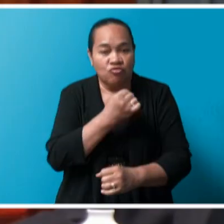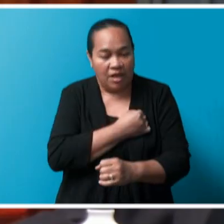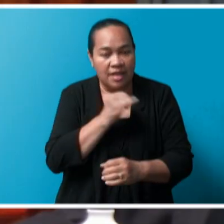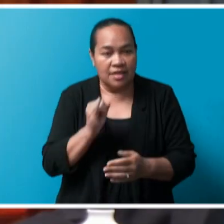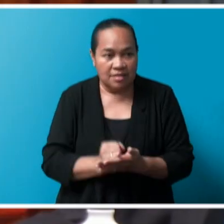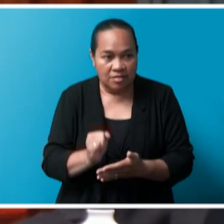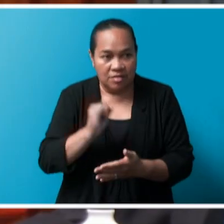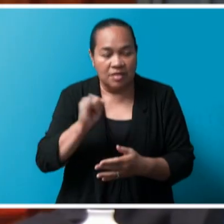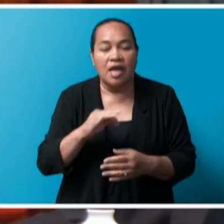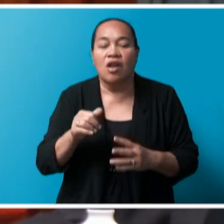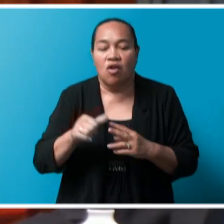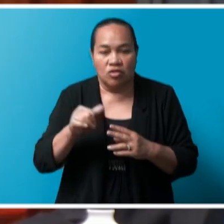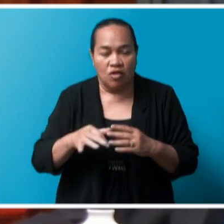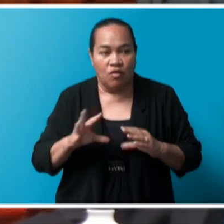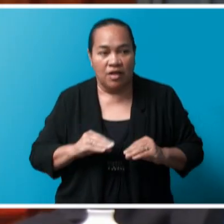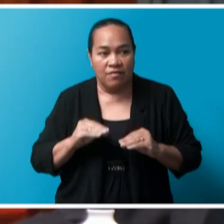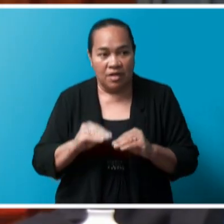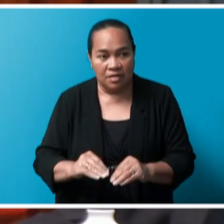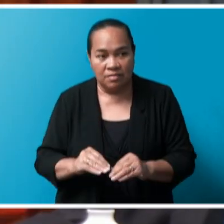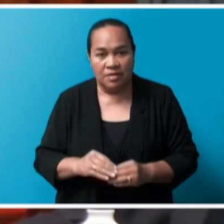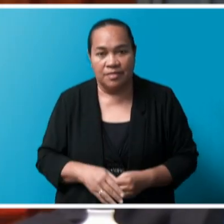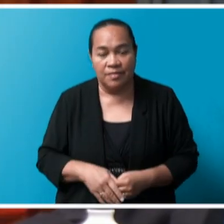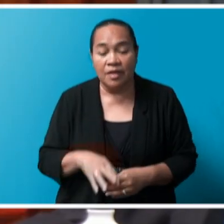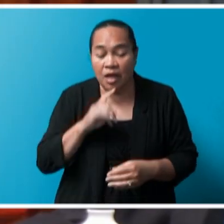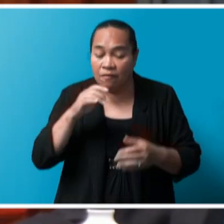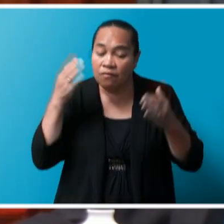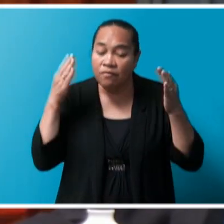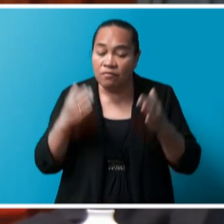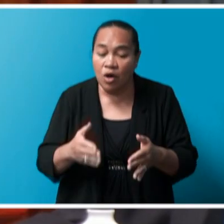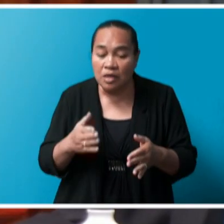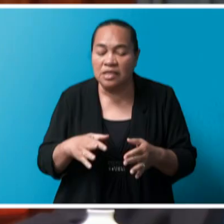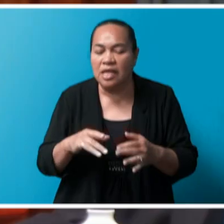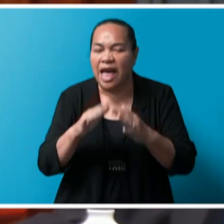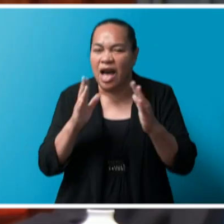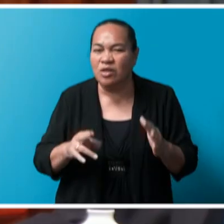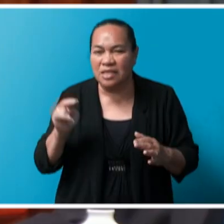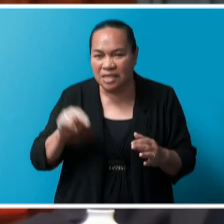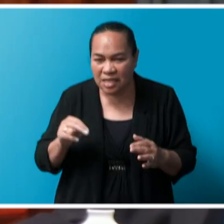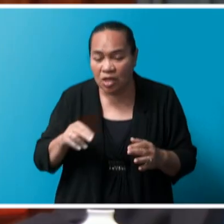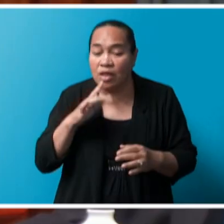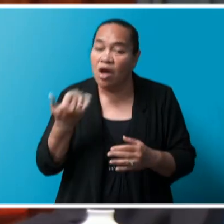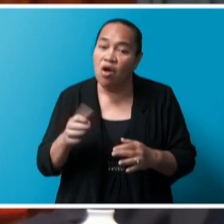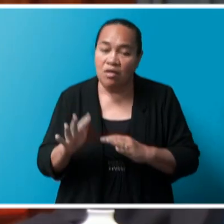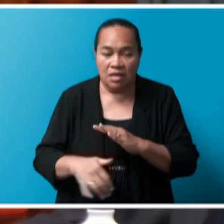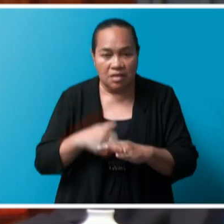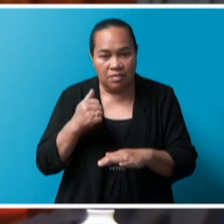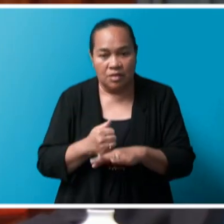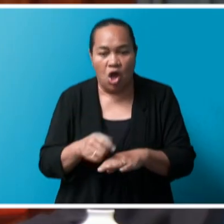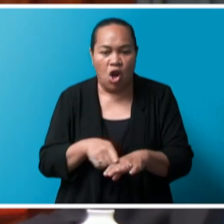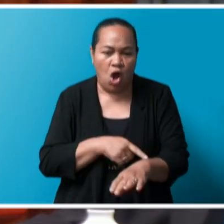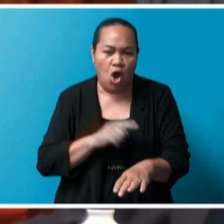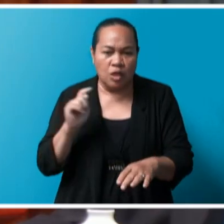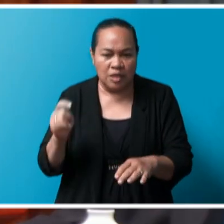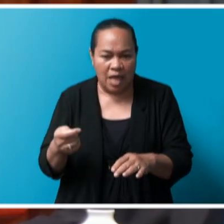targeted investments. Rather than focusing solely on immediate housing needs, we have established long-term policy and